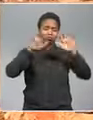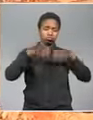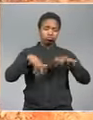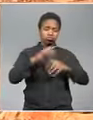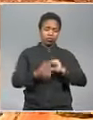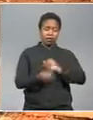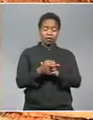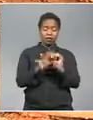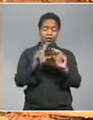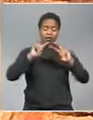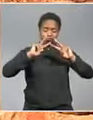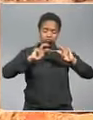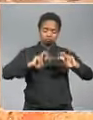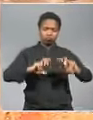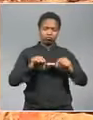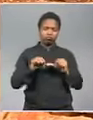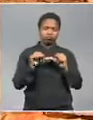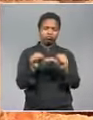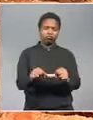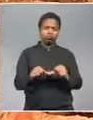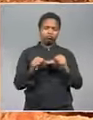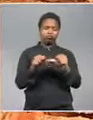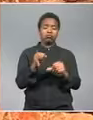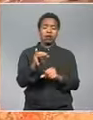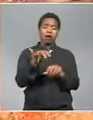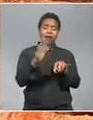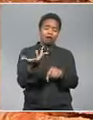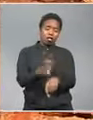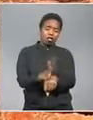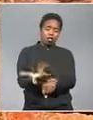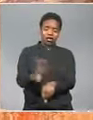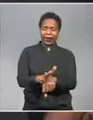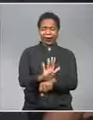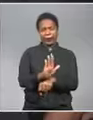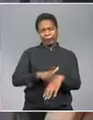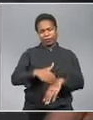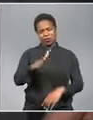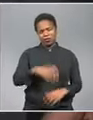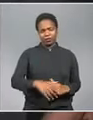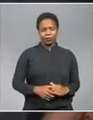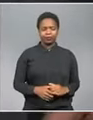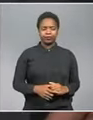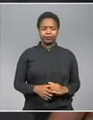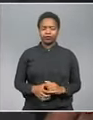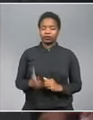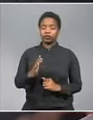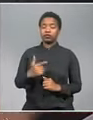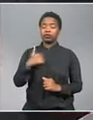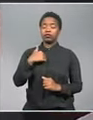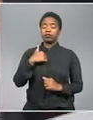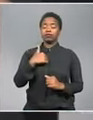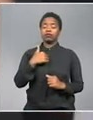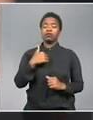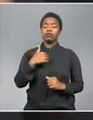and rescue operations are ongoing, and the death toll is expected to rise. We have asked the Zimbabwean government